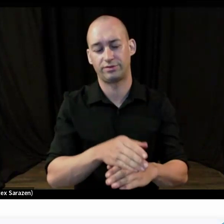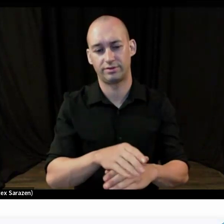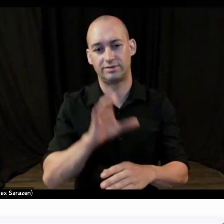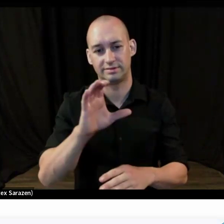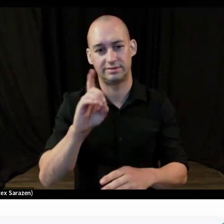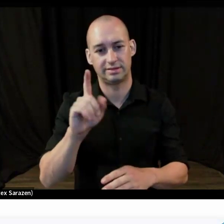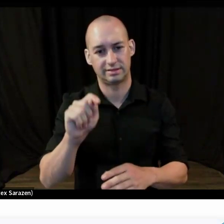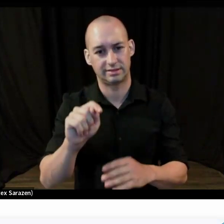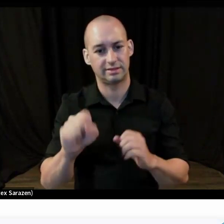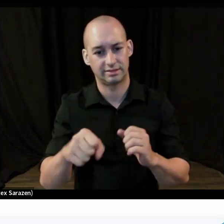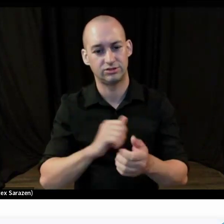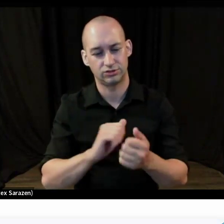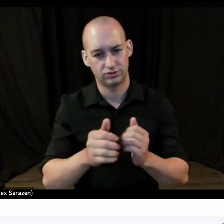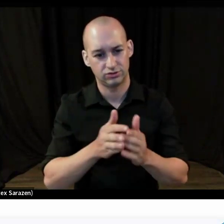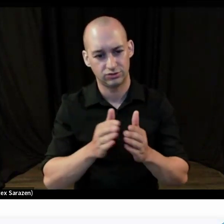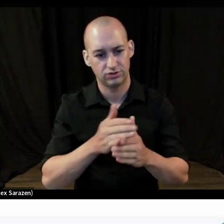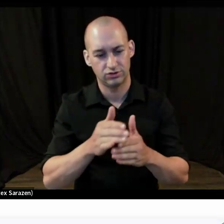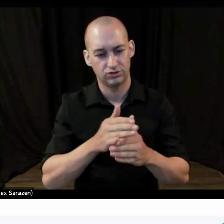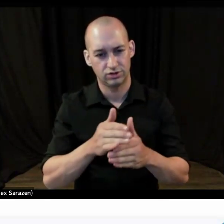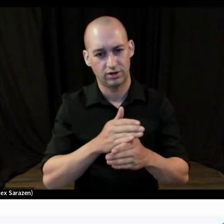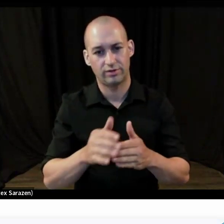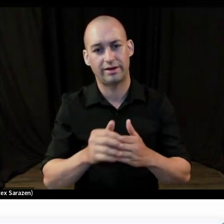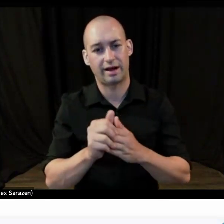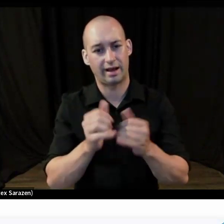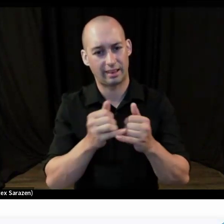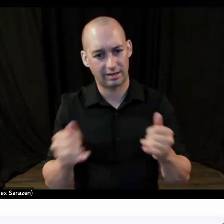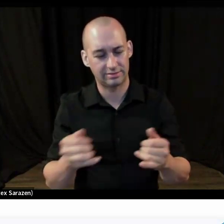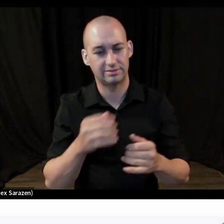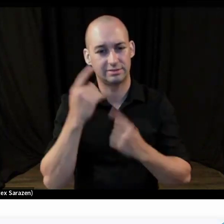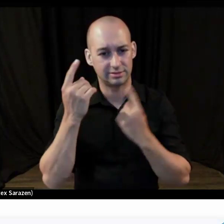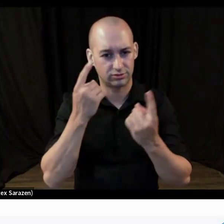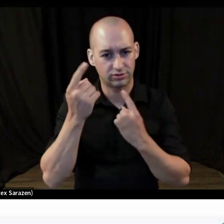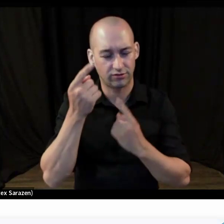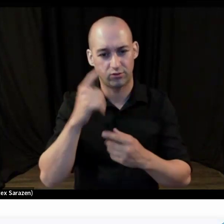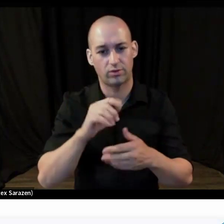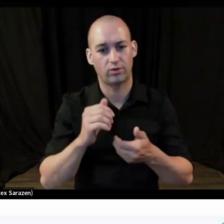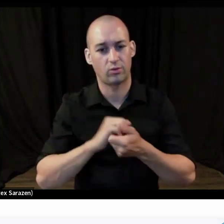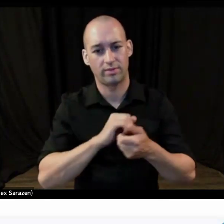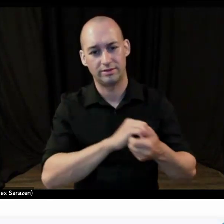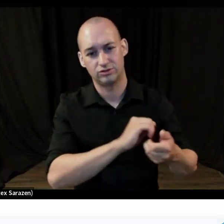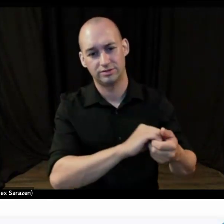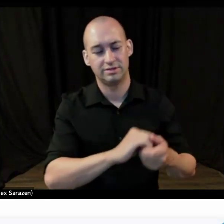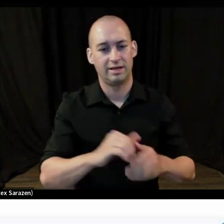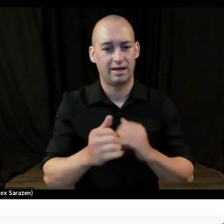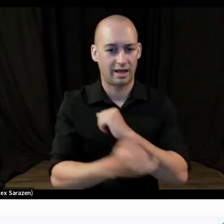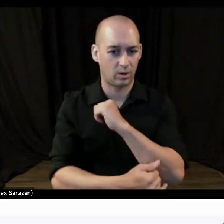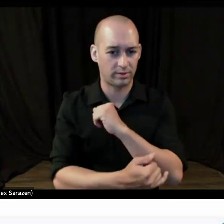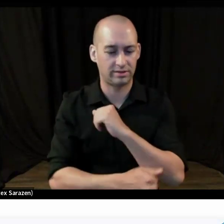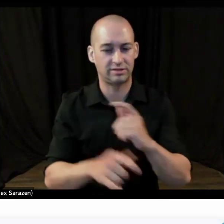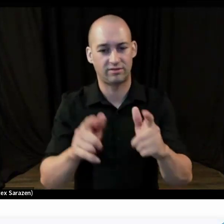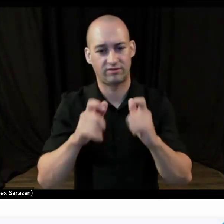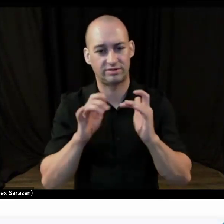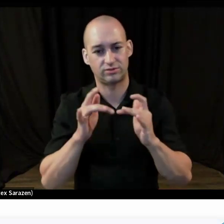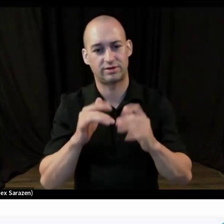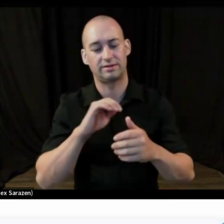share some guidelines or considerations for coalitions of counties and broadband ecosystems as they identify